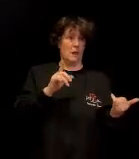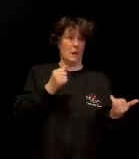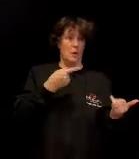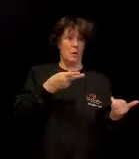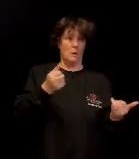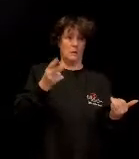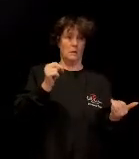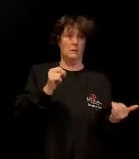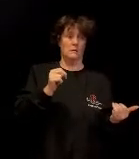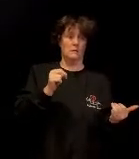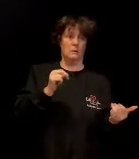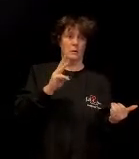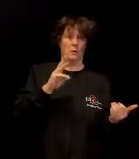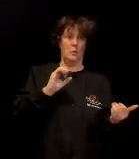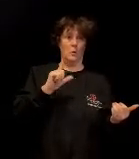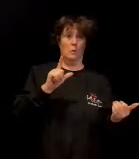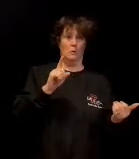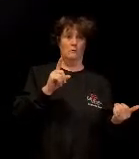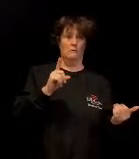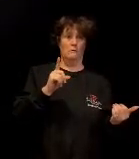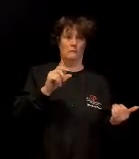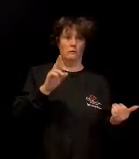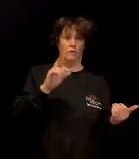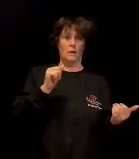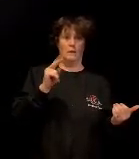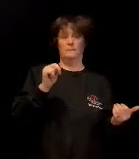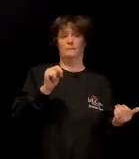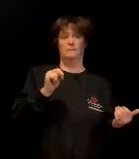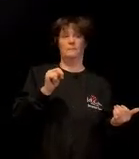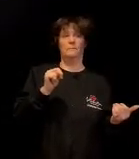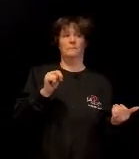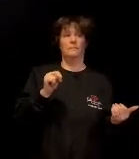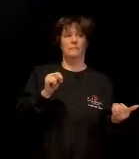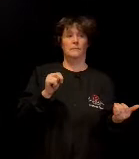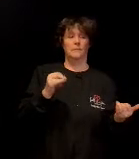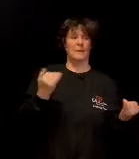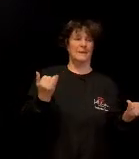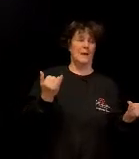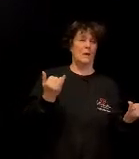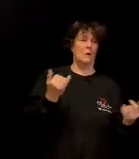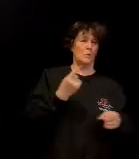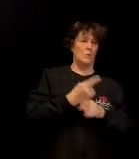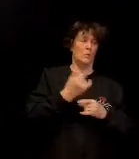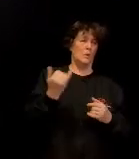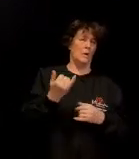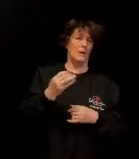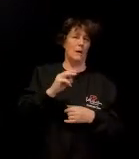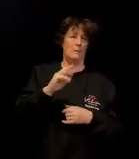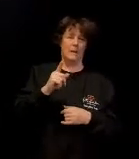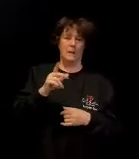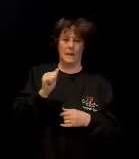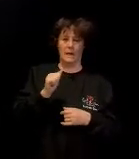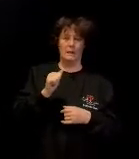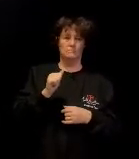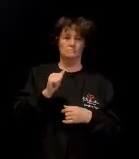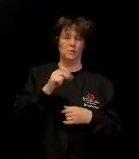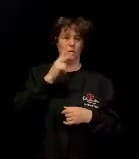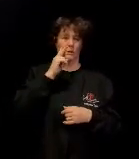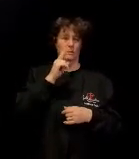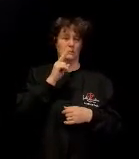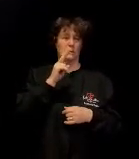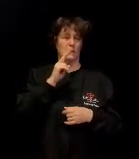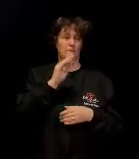know her or not, but you can see her sometimes on Right Now Media or whatever that's called there.